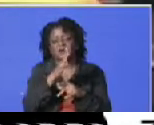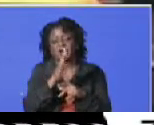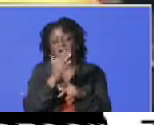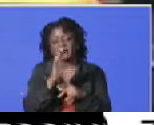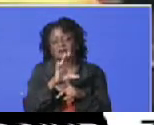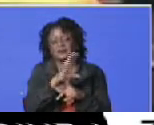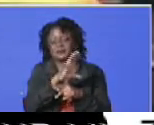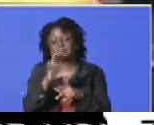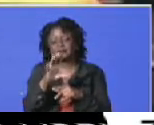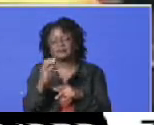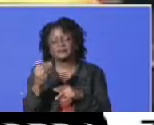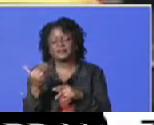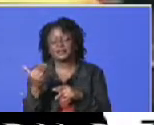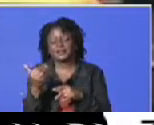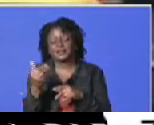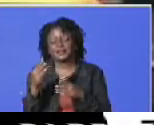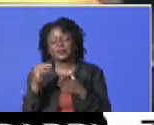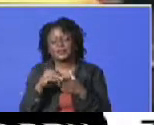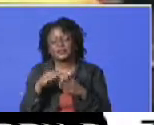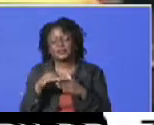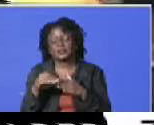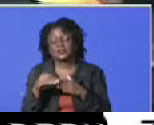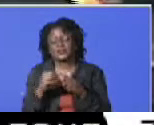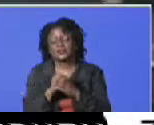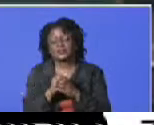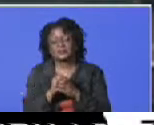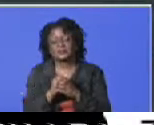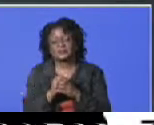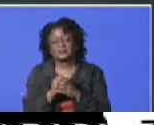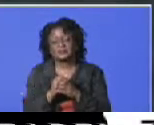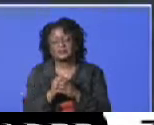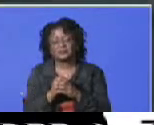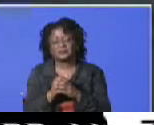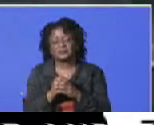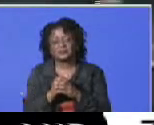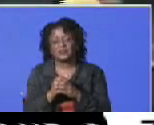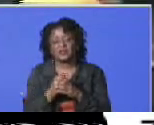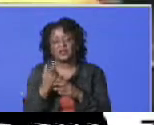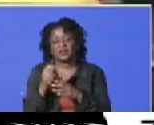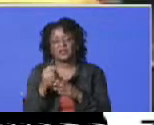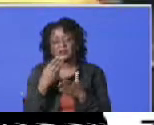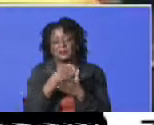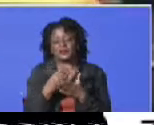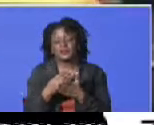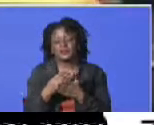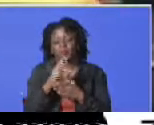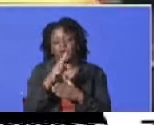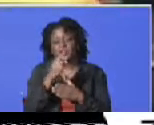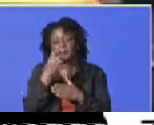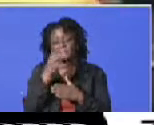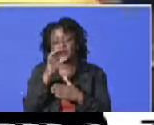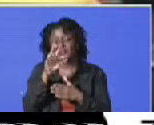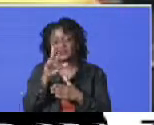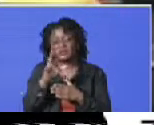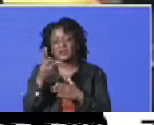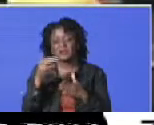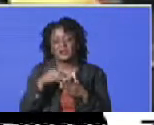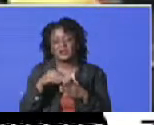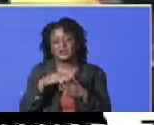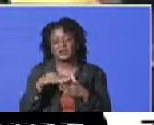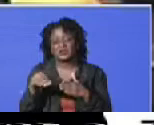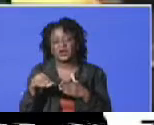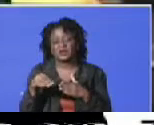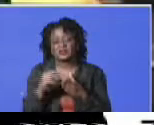developments, the fiscal deficit is budgeted at some $1.3 billion, or 11.6% of